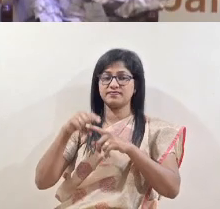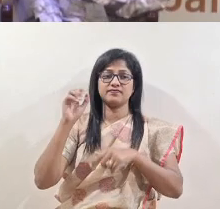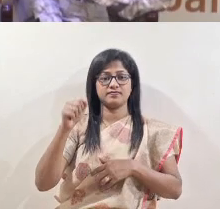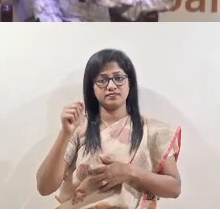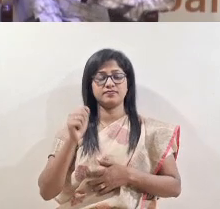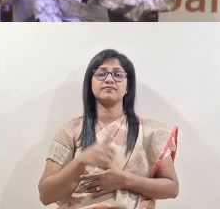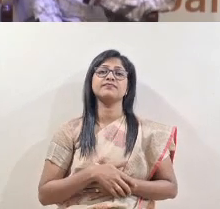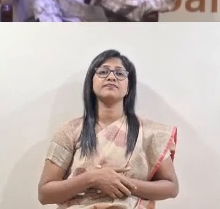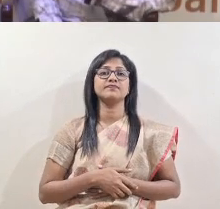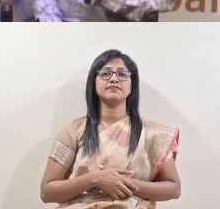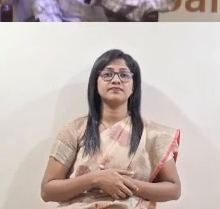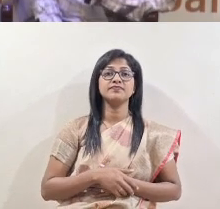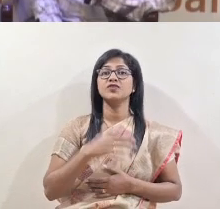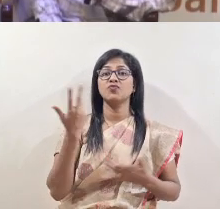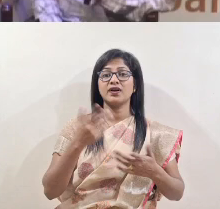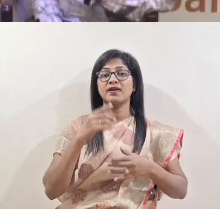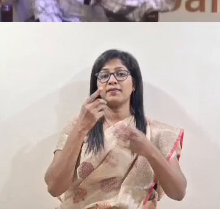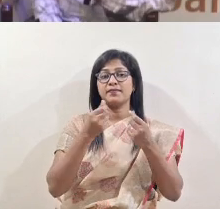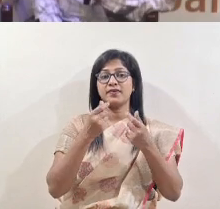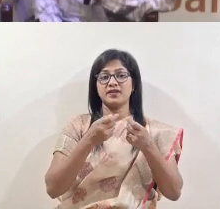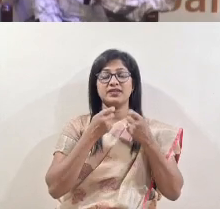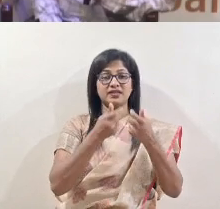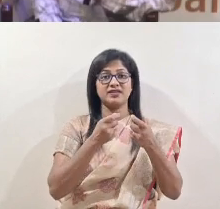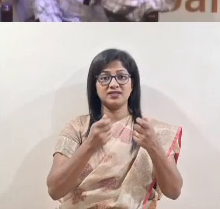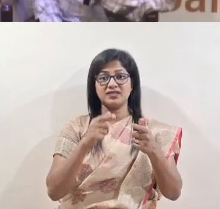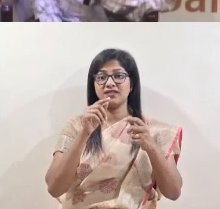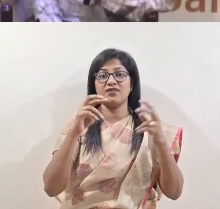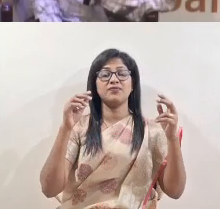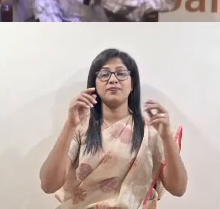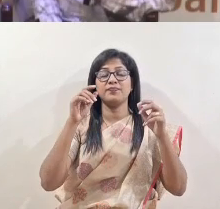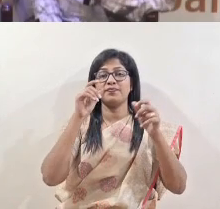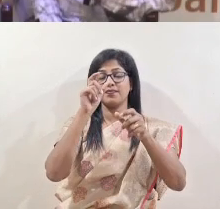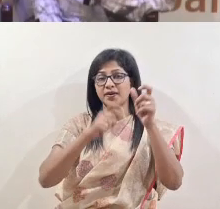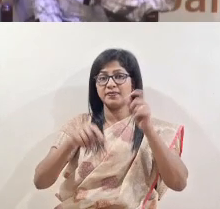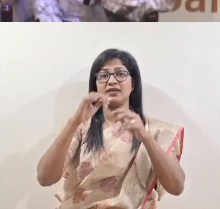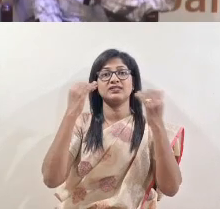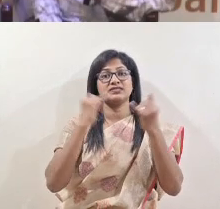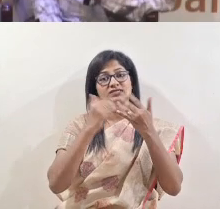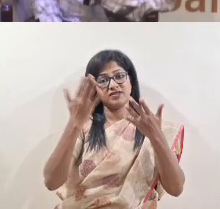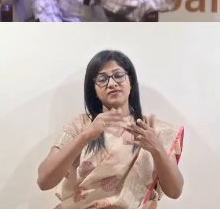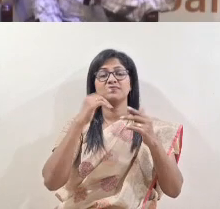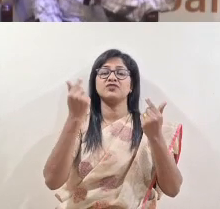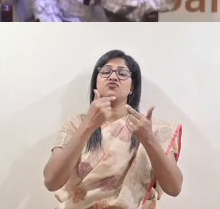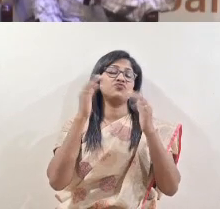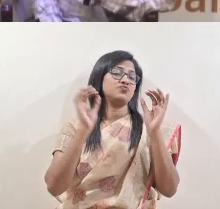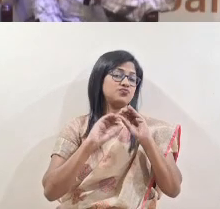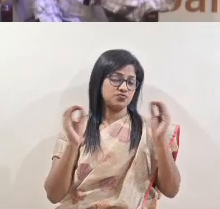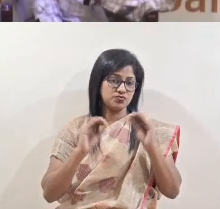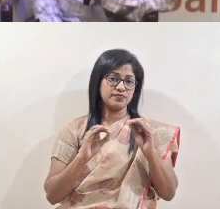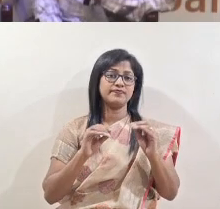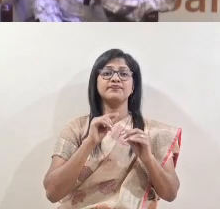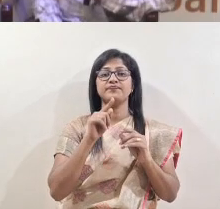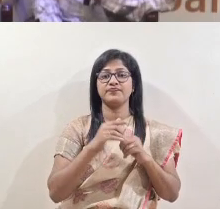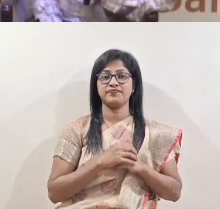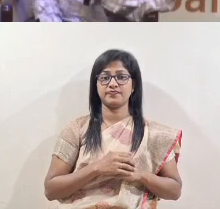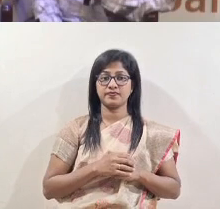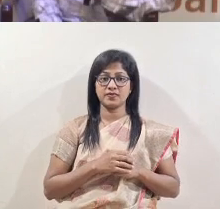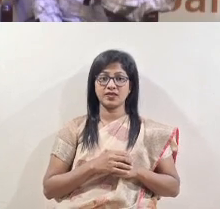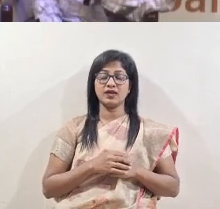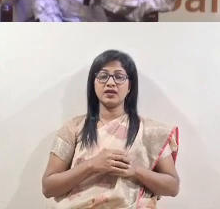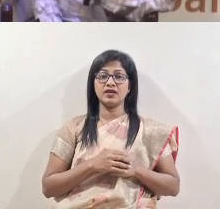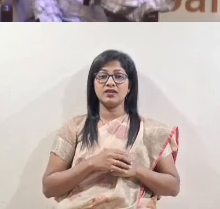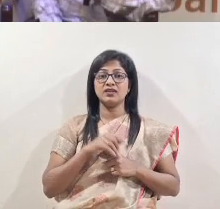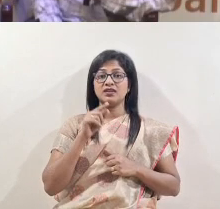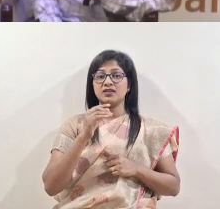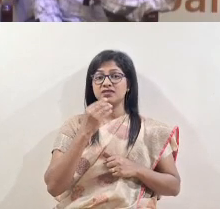in that condition. So a lot of money has been spent. It's a Yes, sir. public facility, but being underutilized. Yes, So this is lack of not planning. something which we